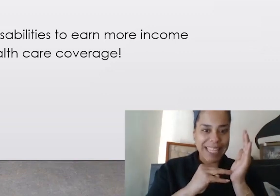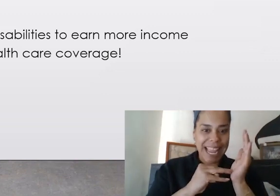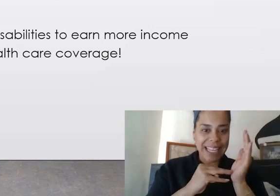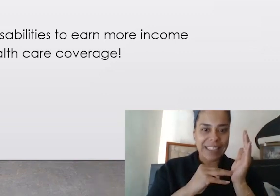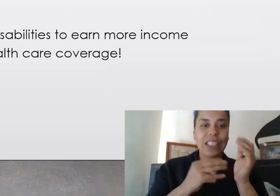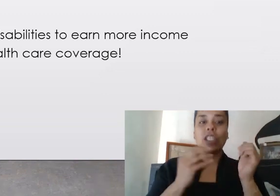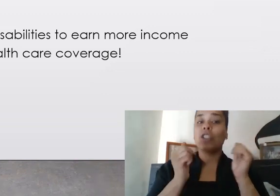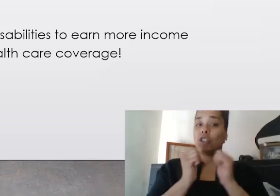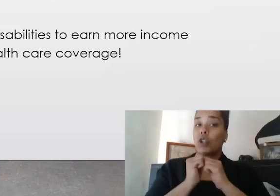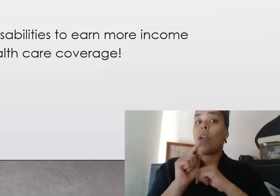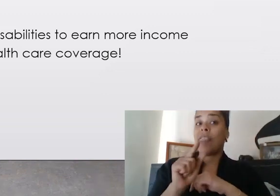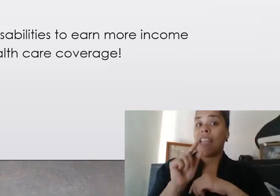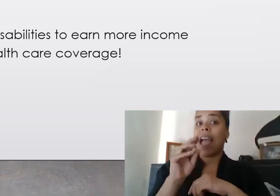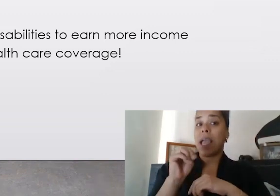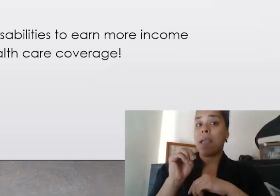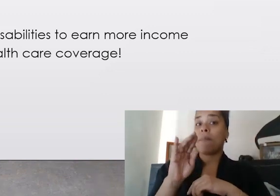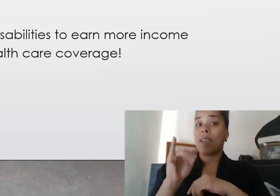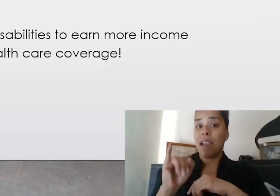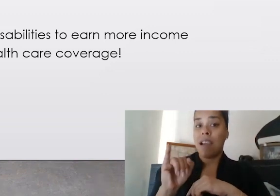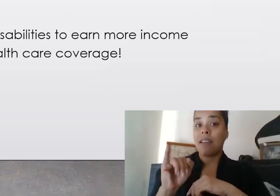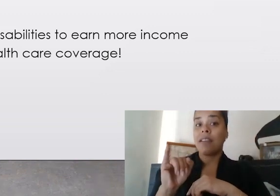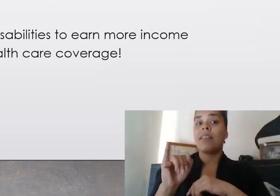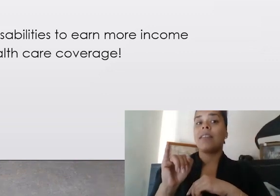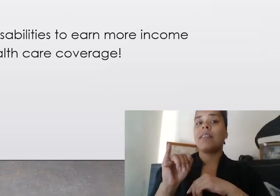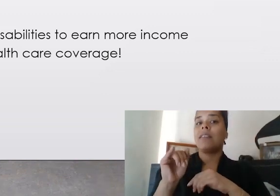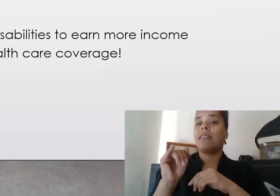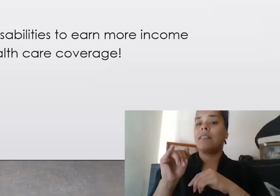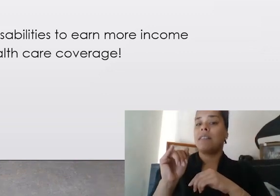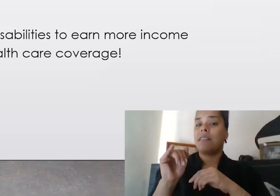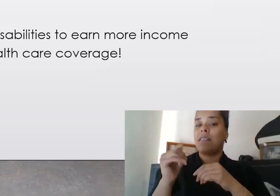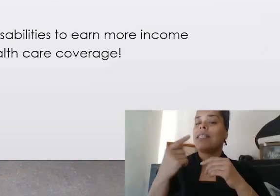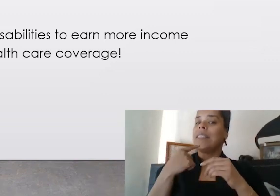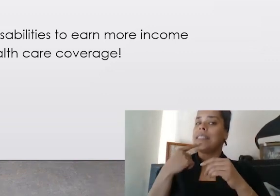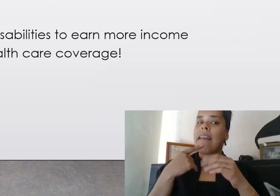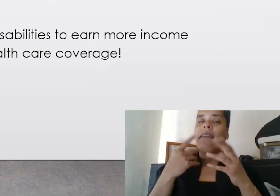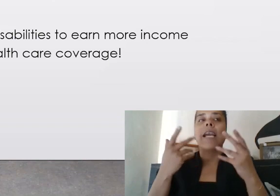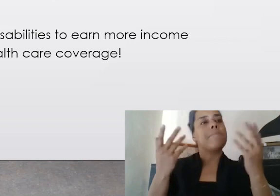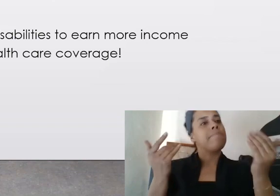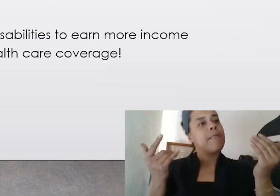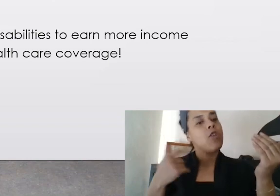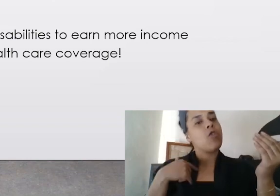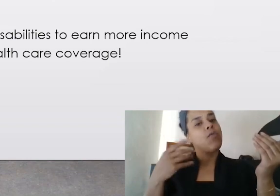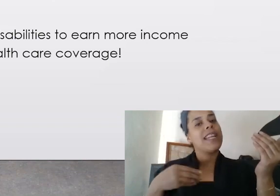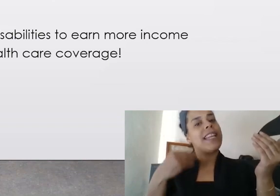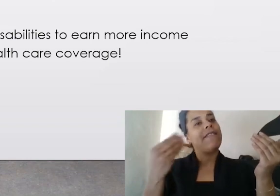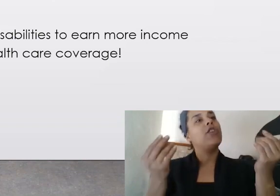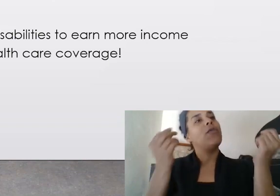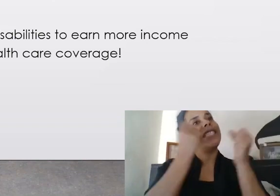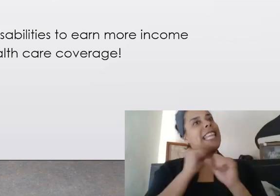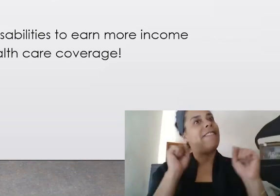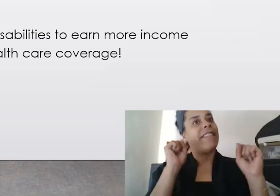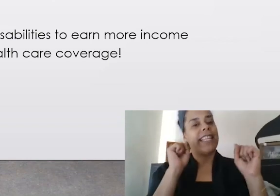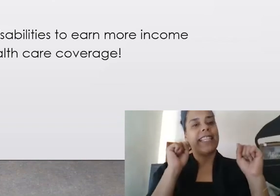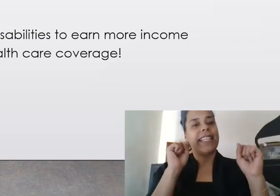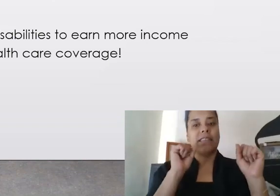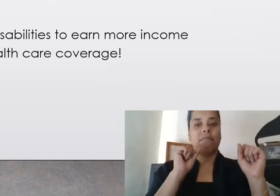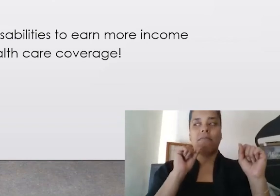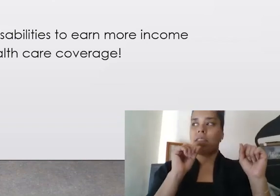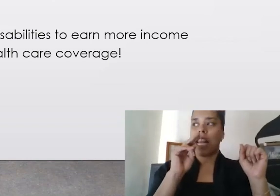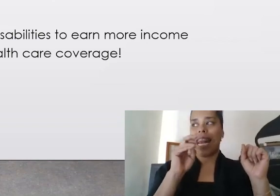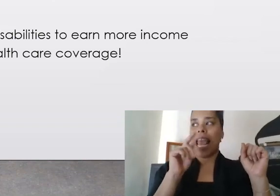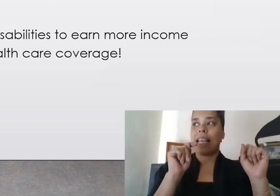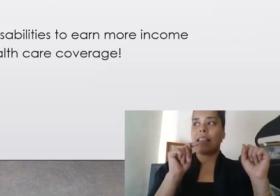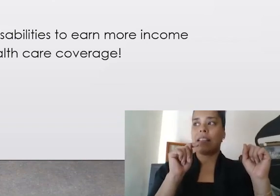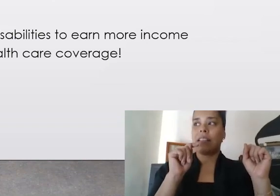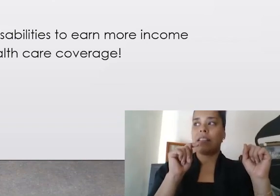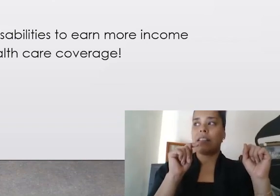Medicaid buy-in for people with disabilities, this is saying, hey, we're giving you a safety net so that